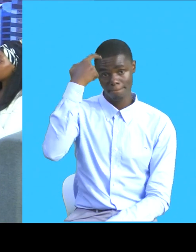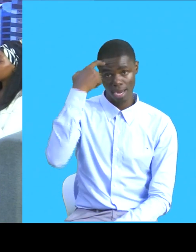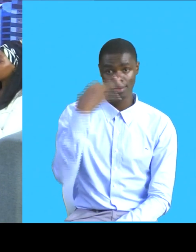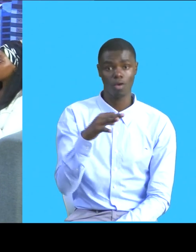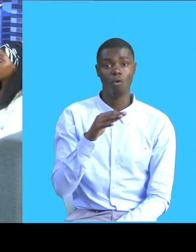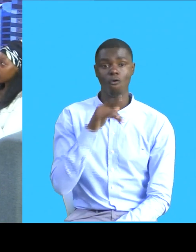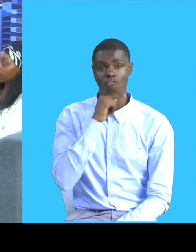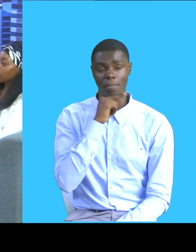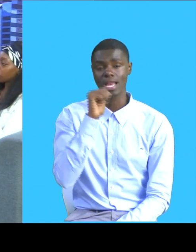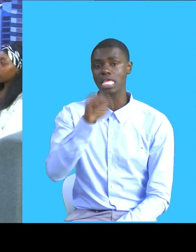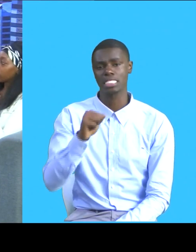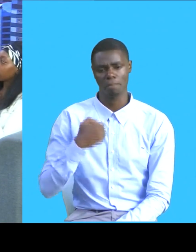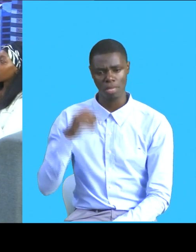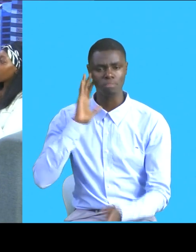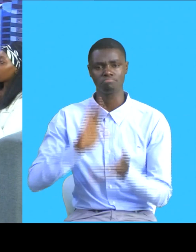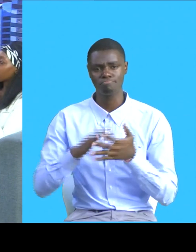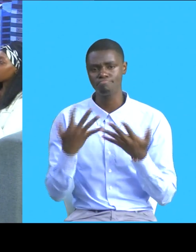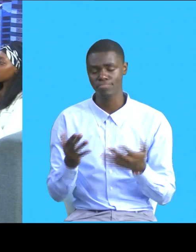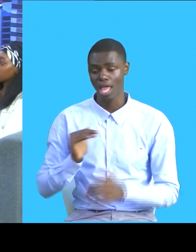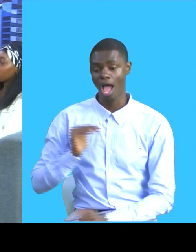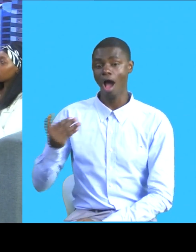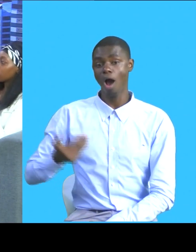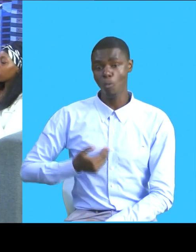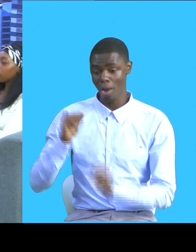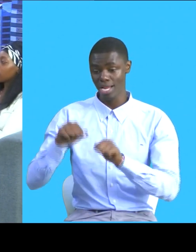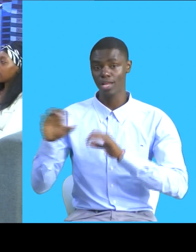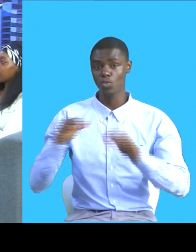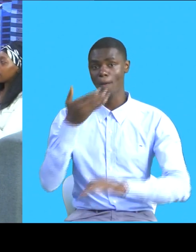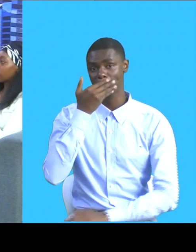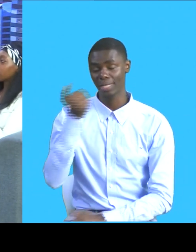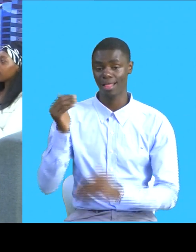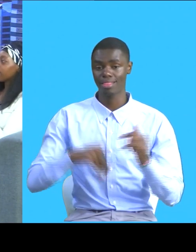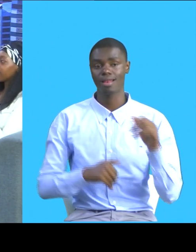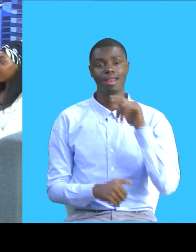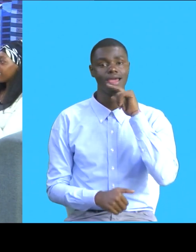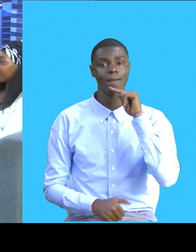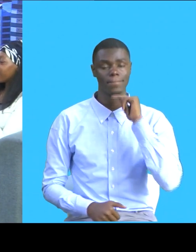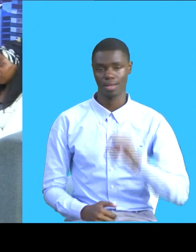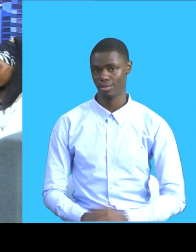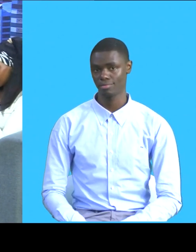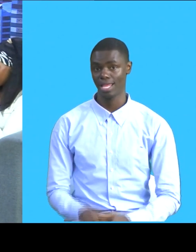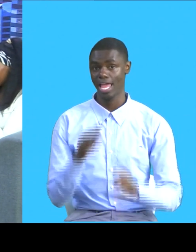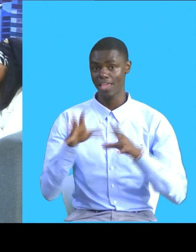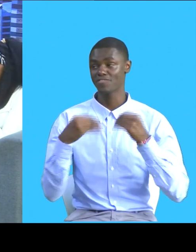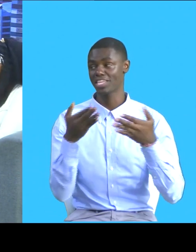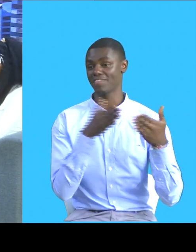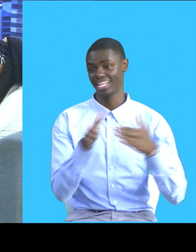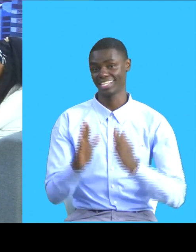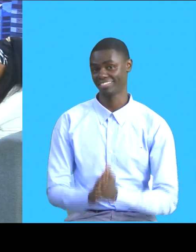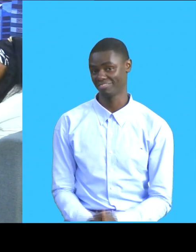man. So yes, I do believe a woman can do better than a man if given a